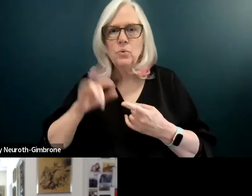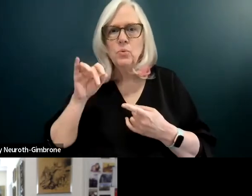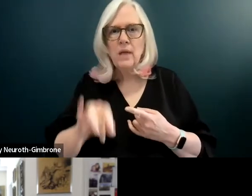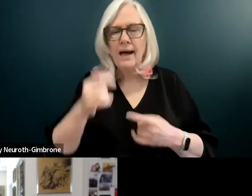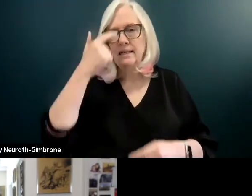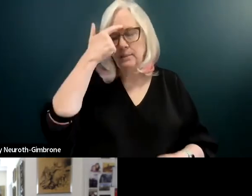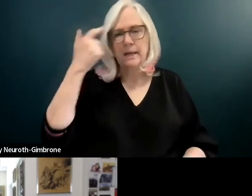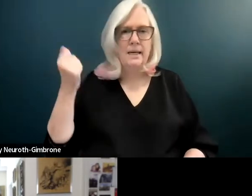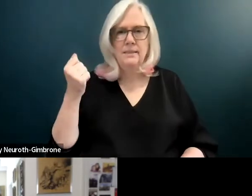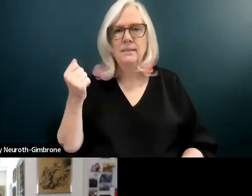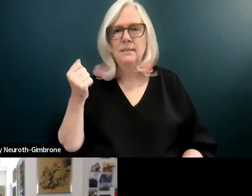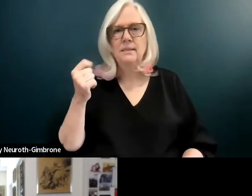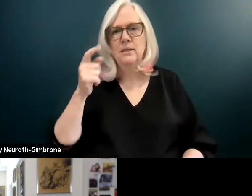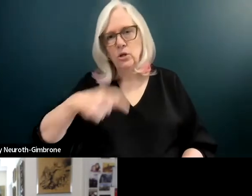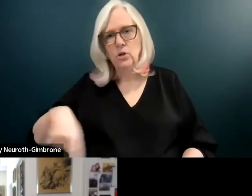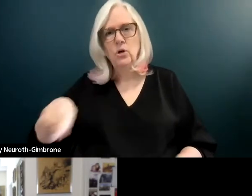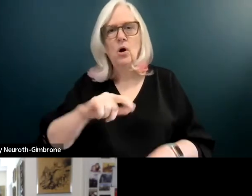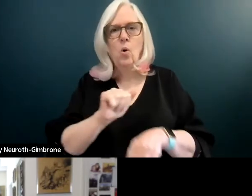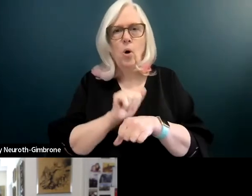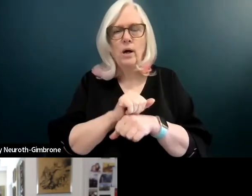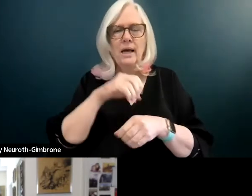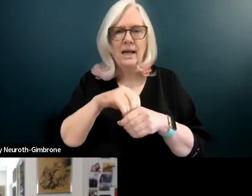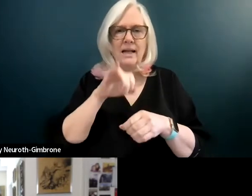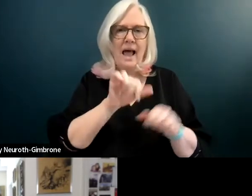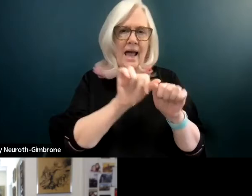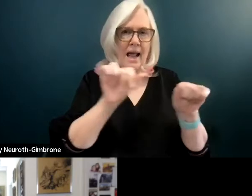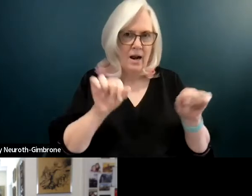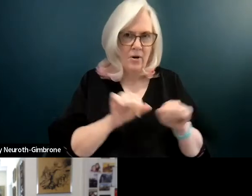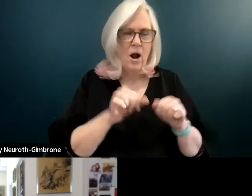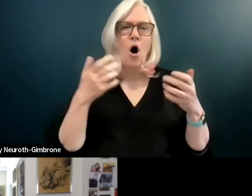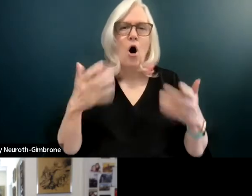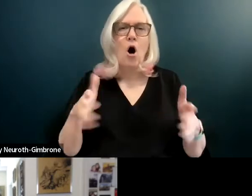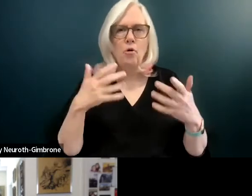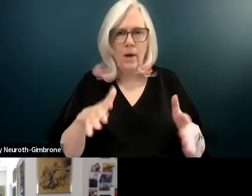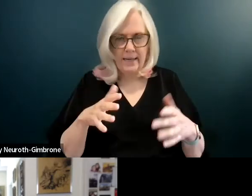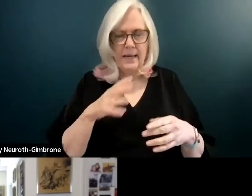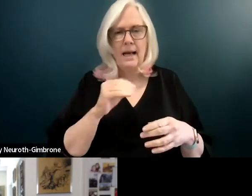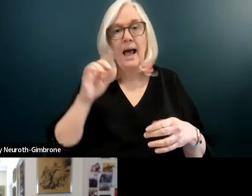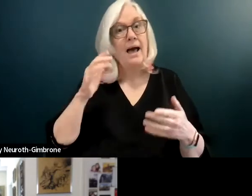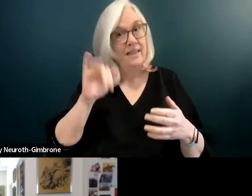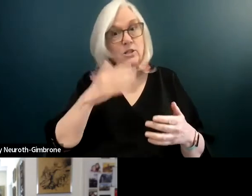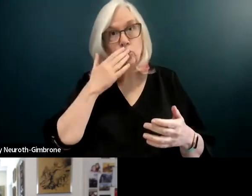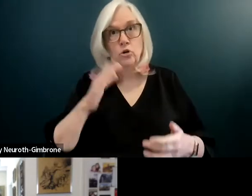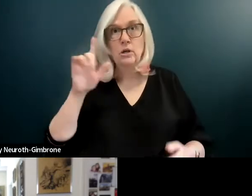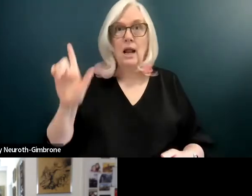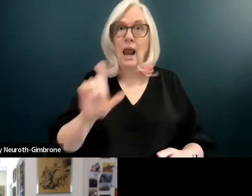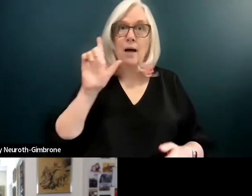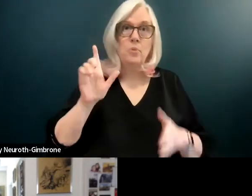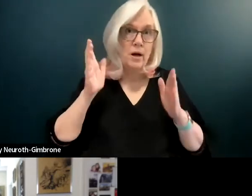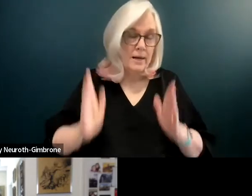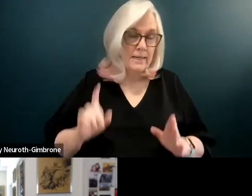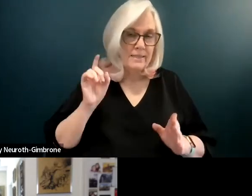because you're working in this area already, which is good. I mean, librarians have to be doing that to some